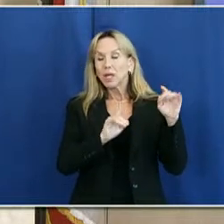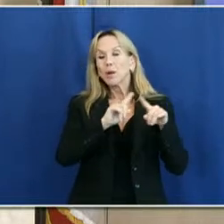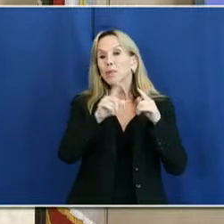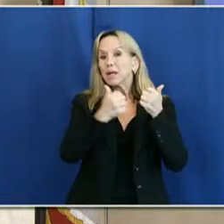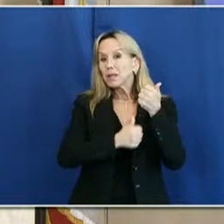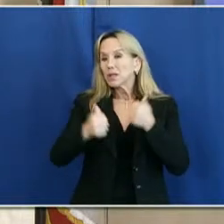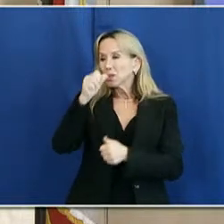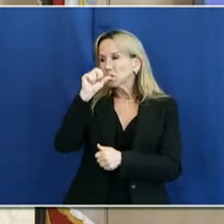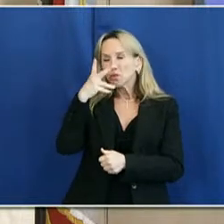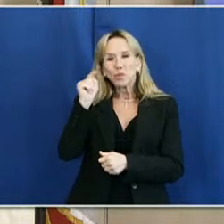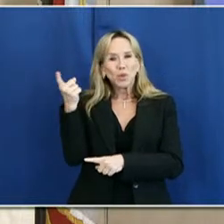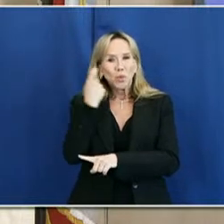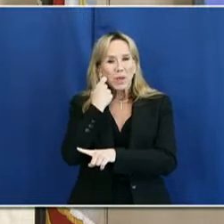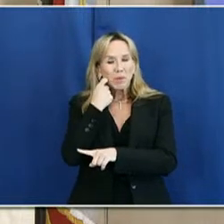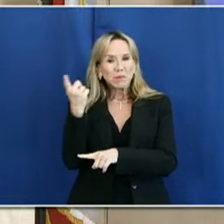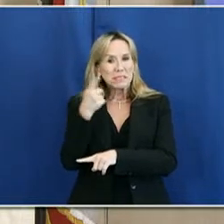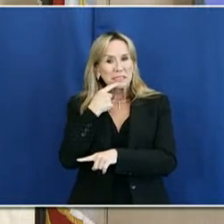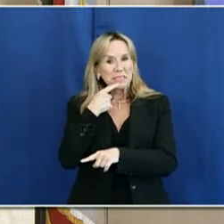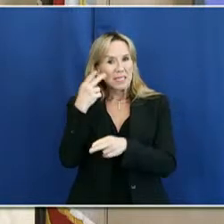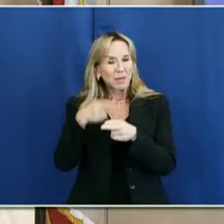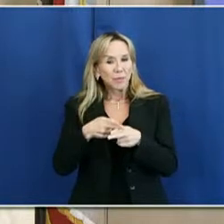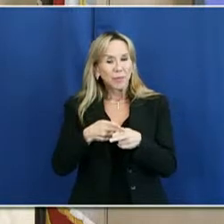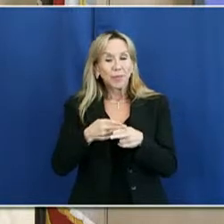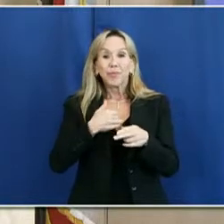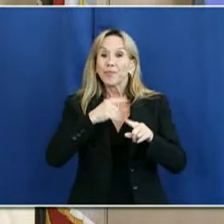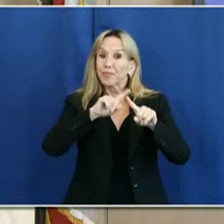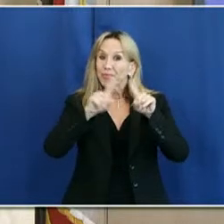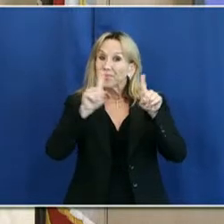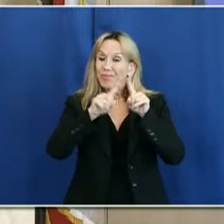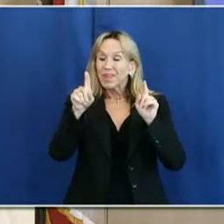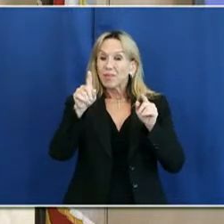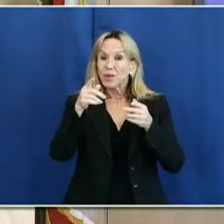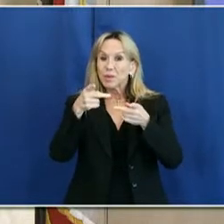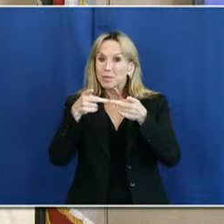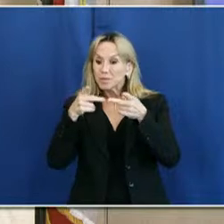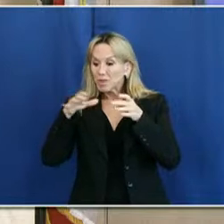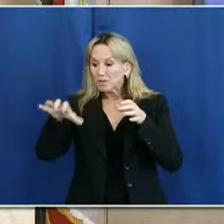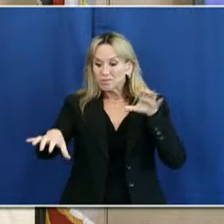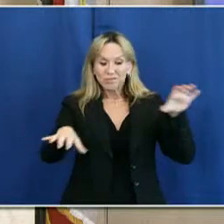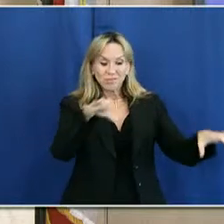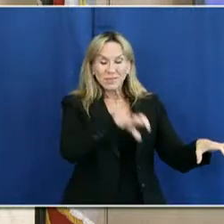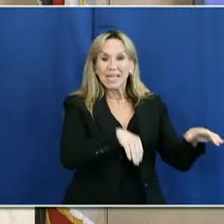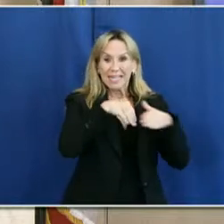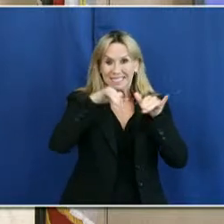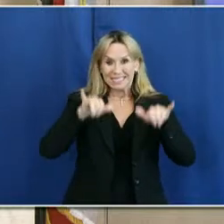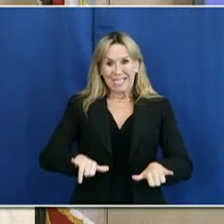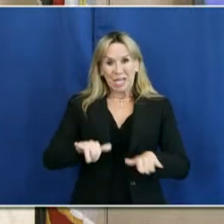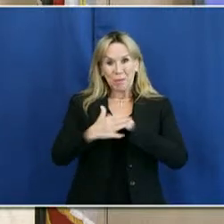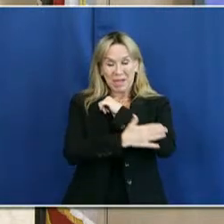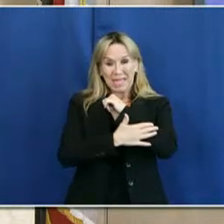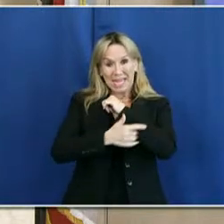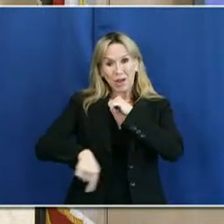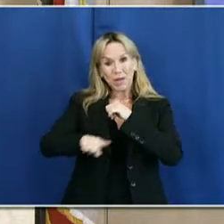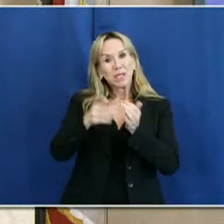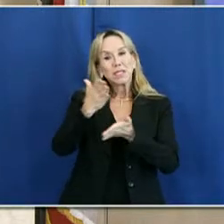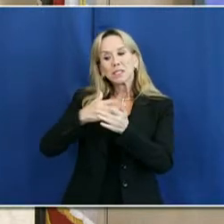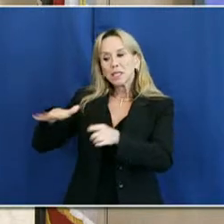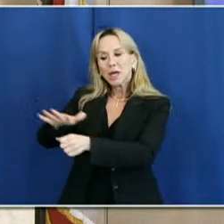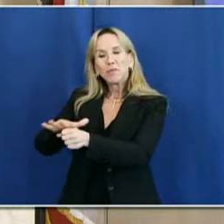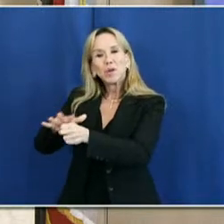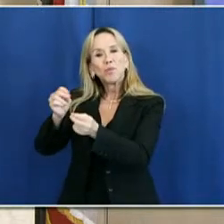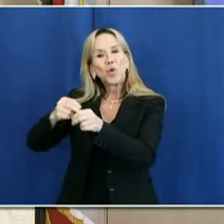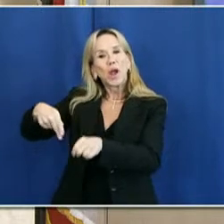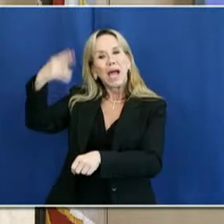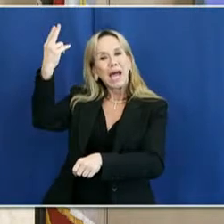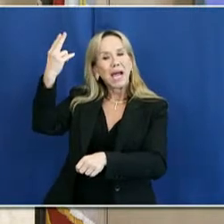superintendent, I'm sorry, just mentioned, there are different pockets of the county that have higher rates. And even where we are now with